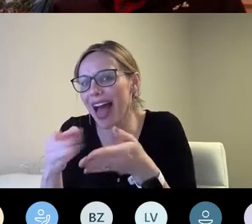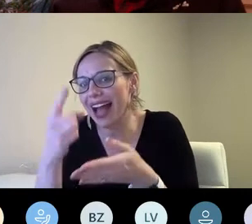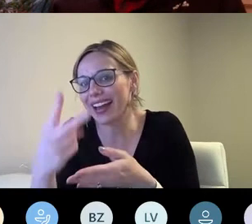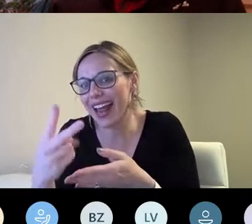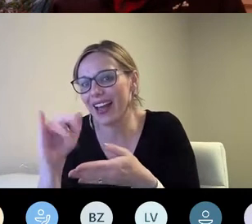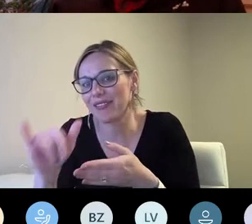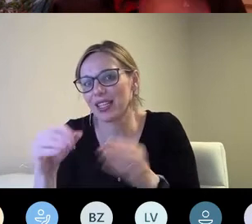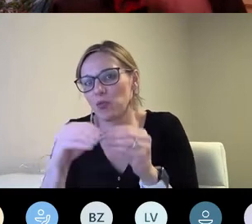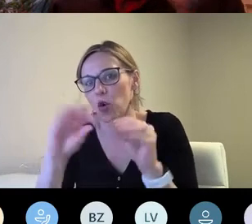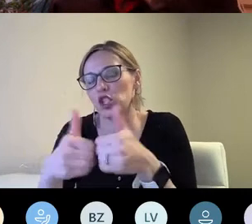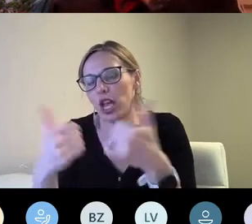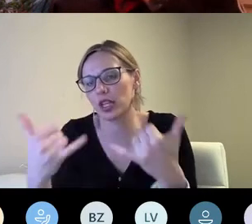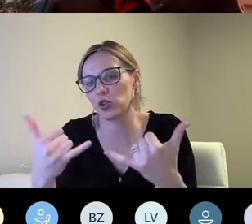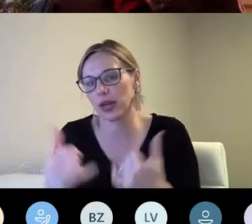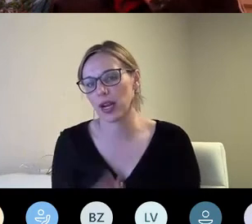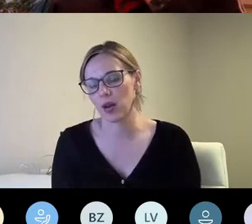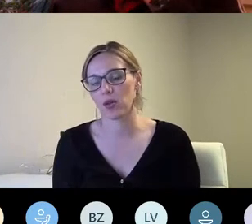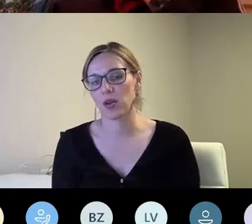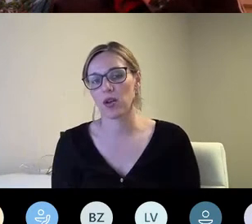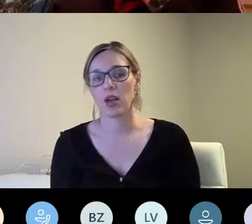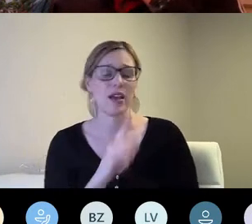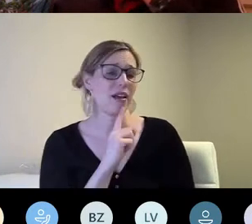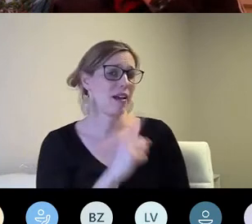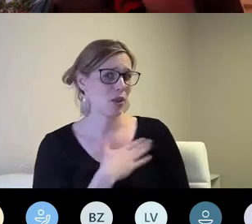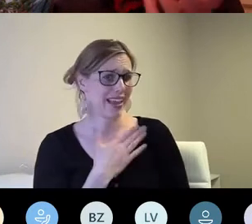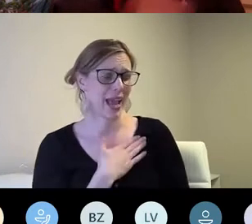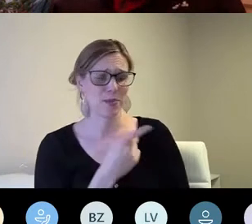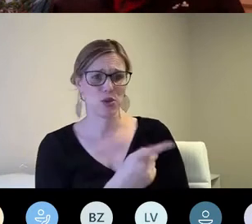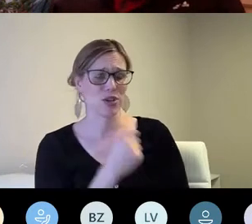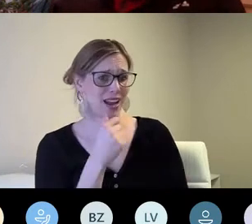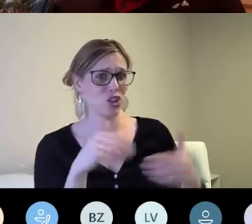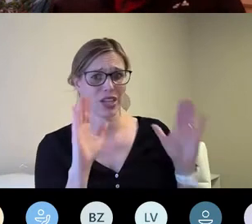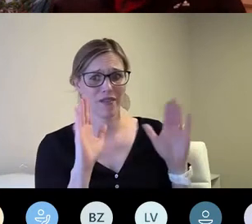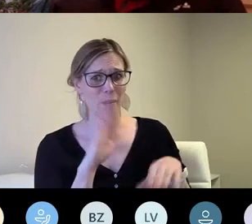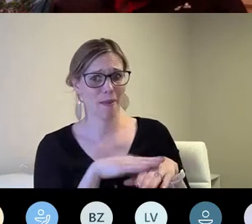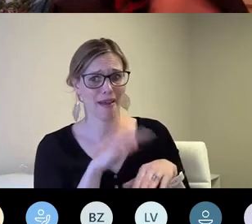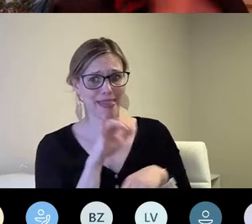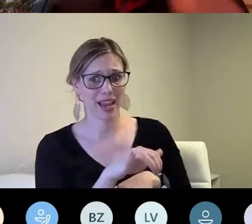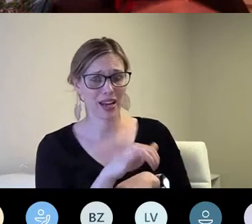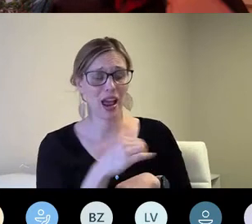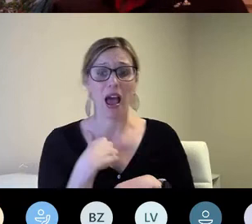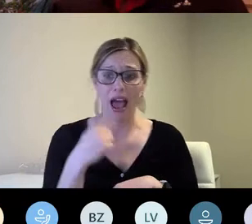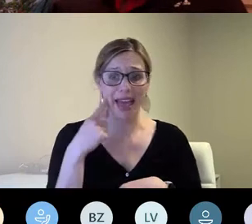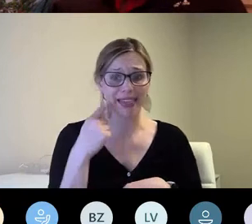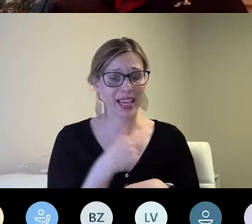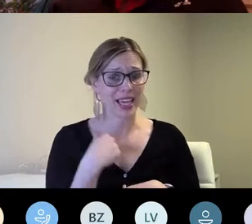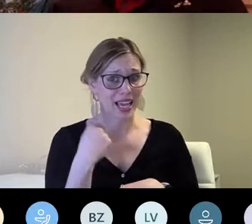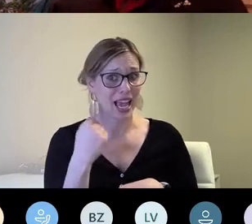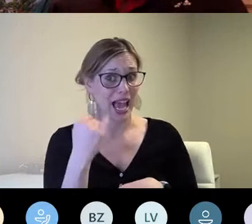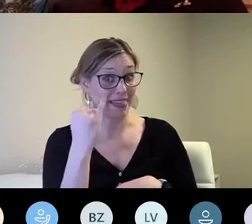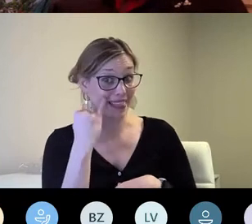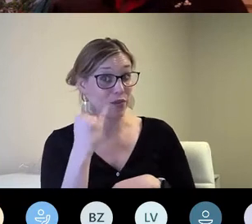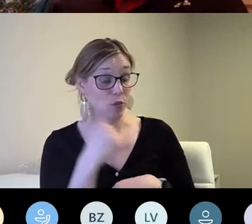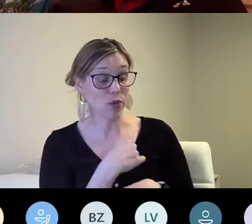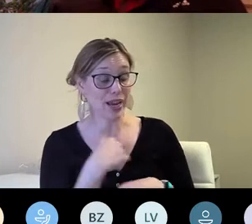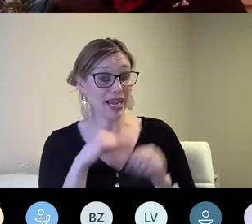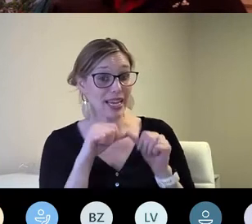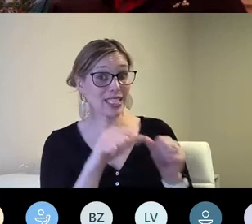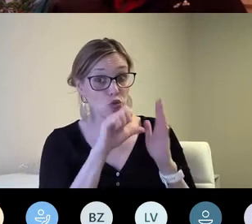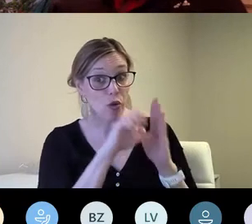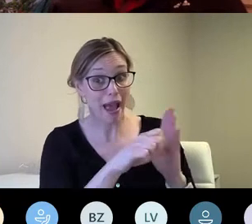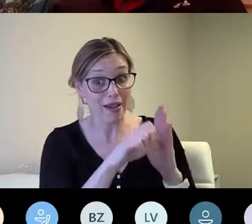point. Well, yeah, and I'm really glad that you haven't given up on it too, because I think if we keep reiterating the values of